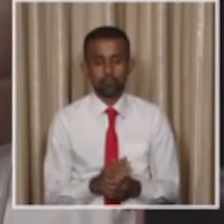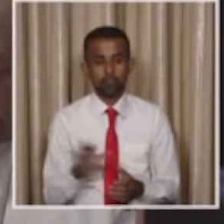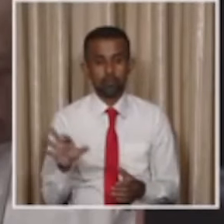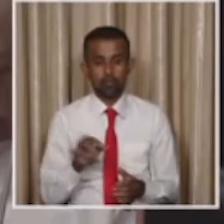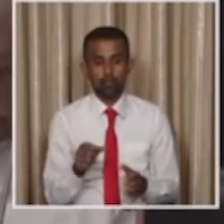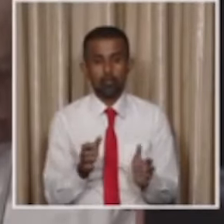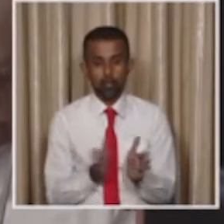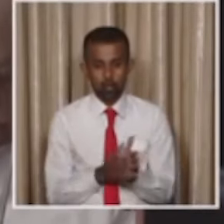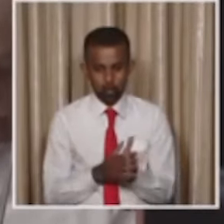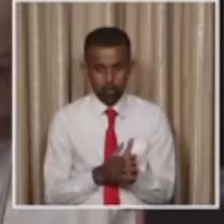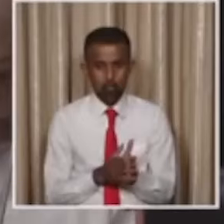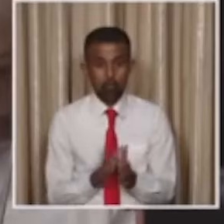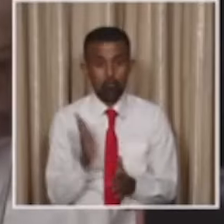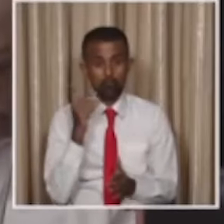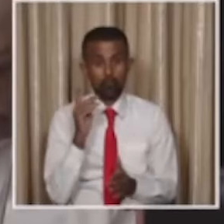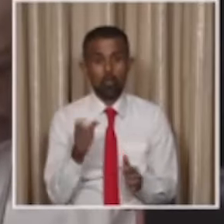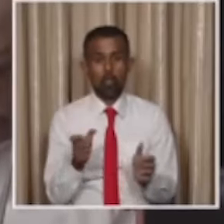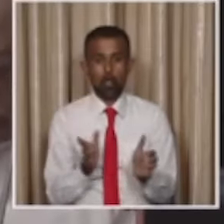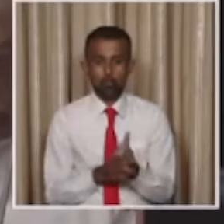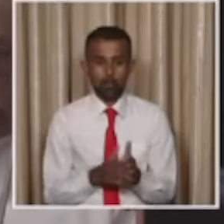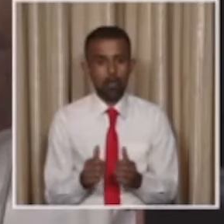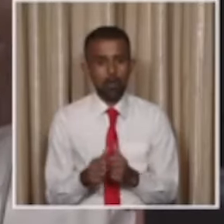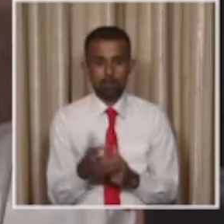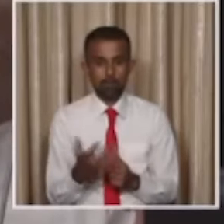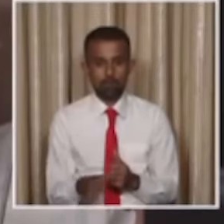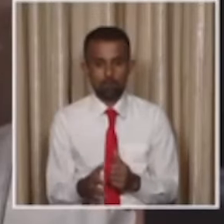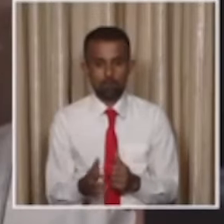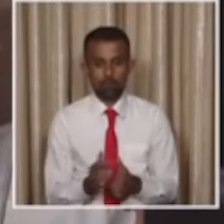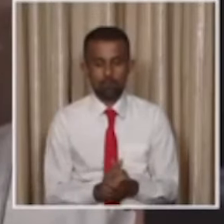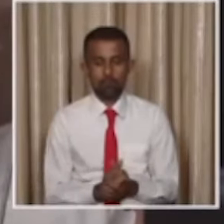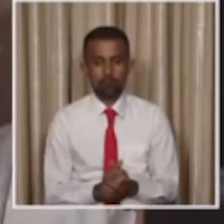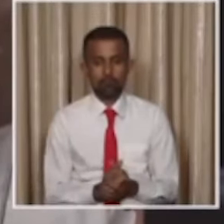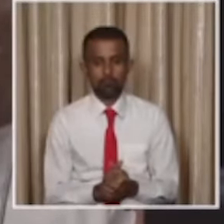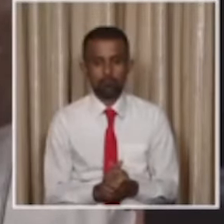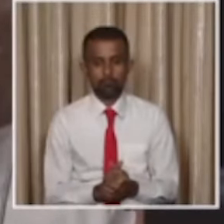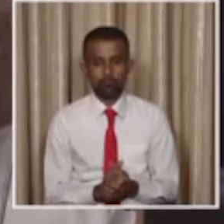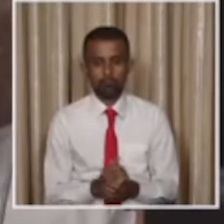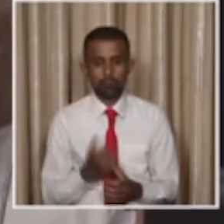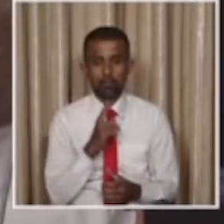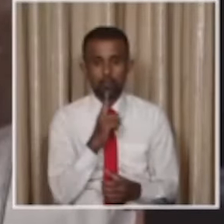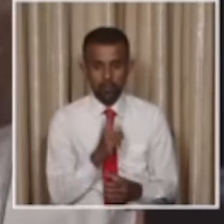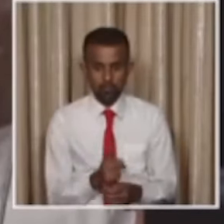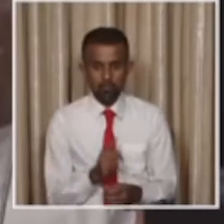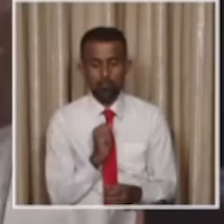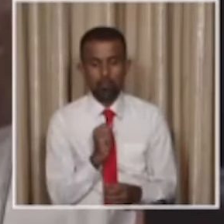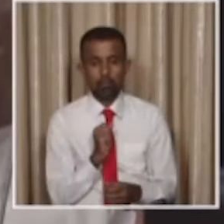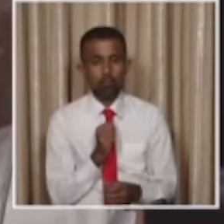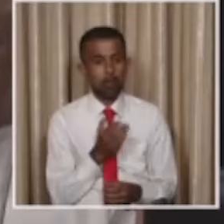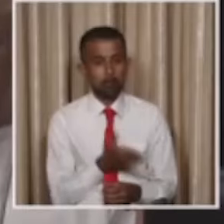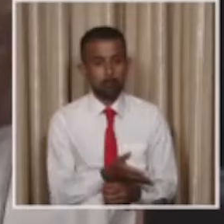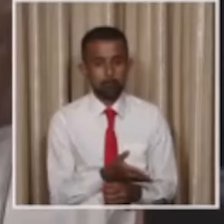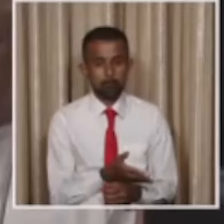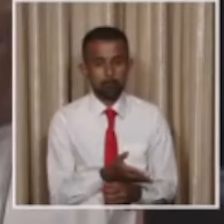because I want to ensure that we don't go into this area. We stick to gender goal number 5, and